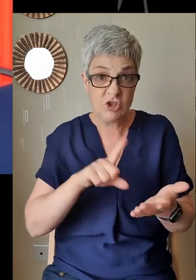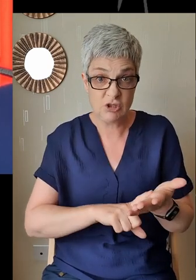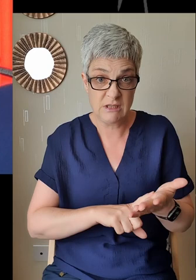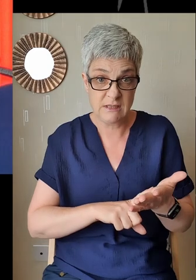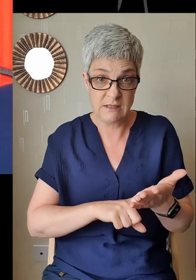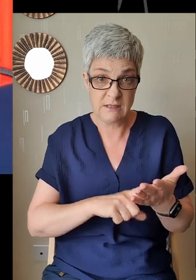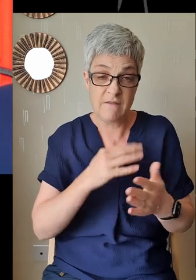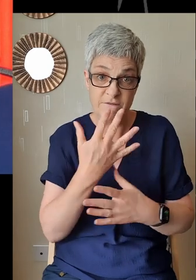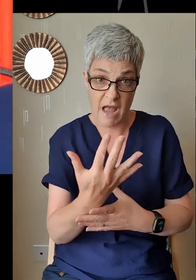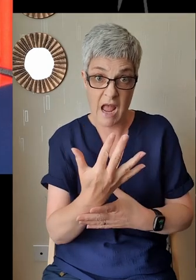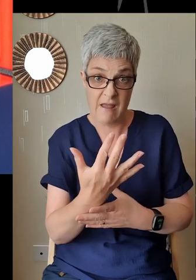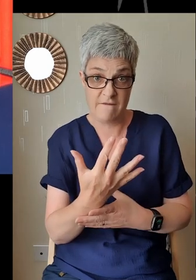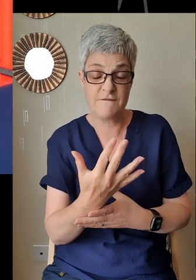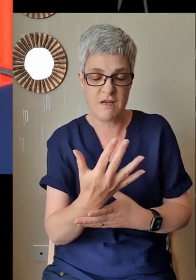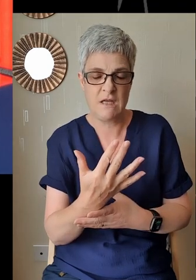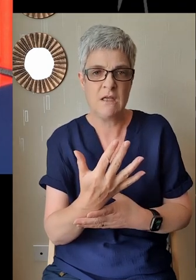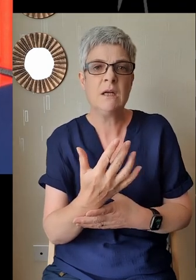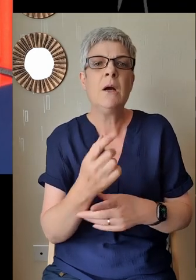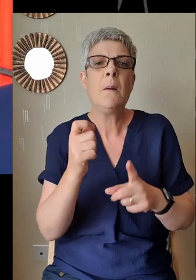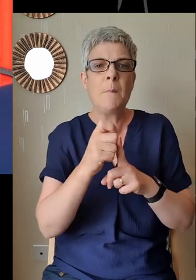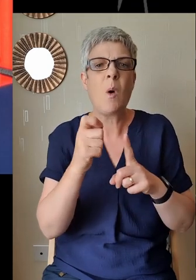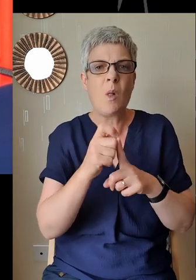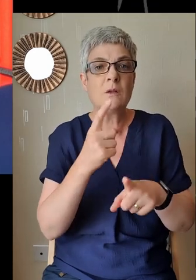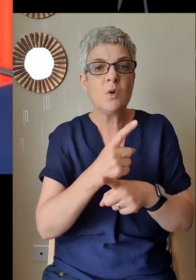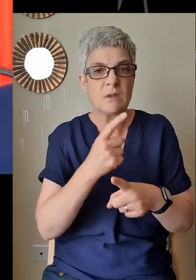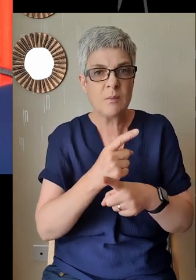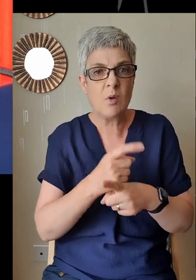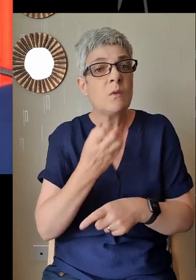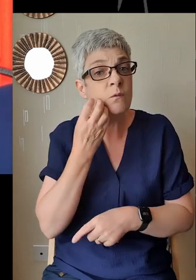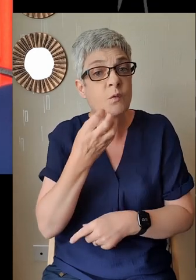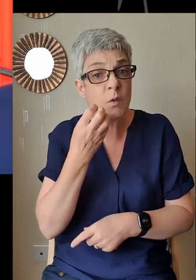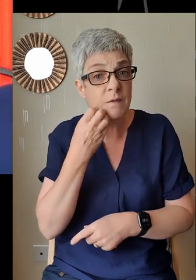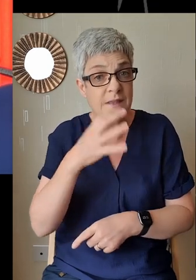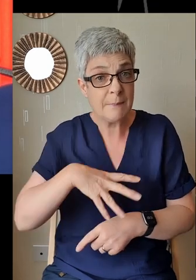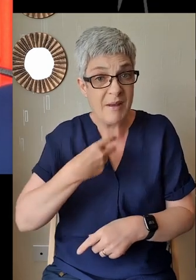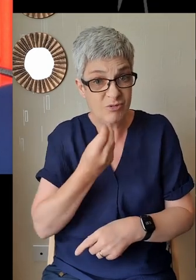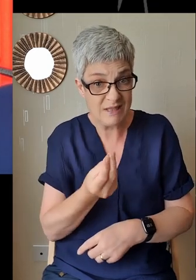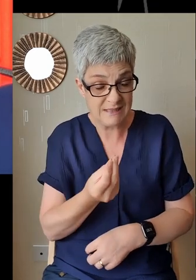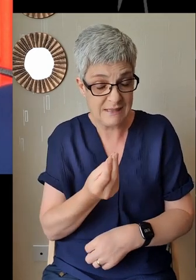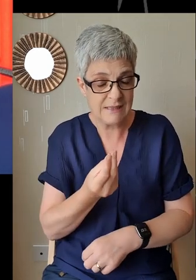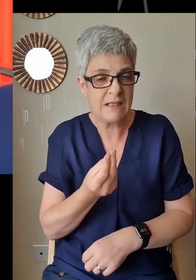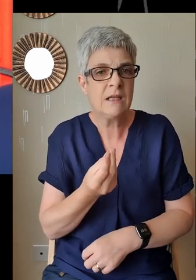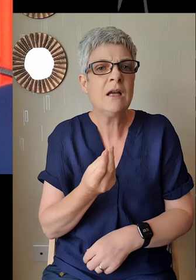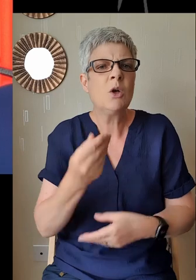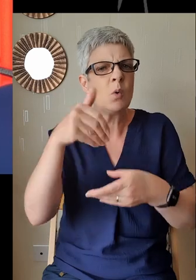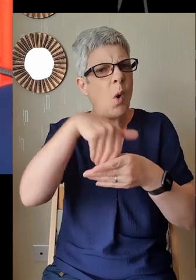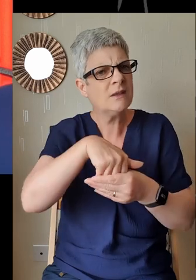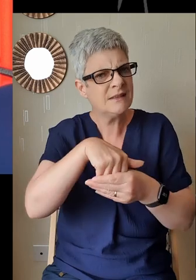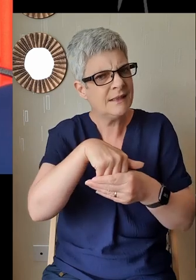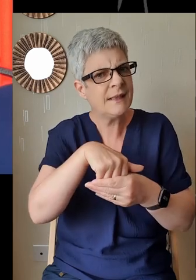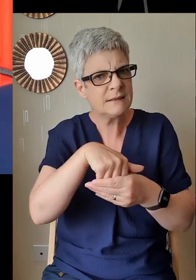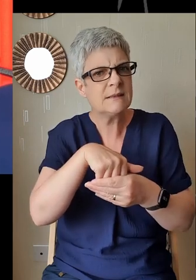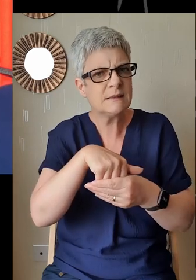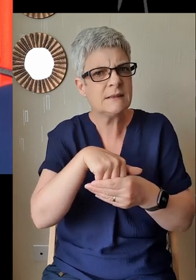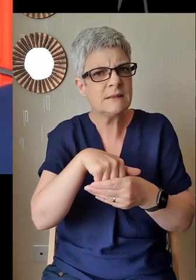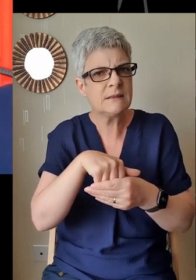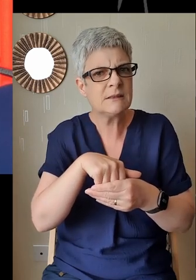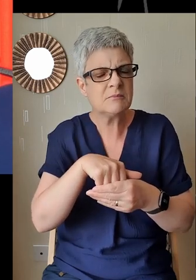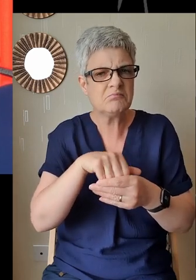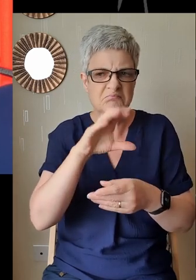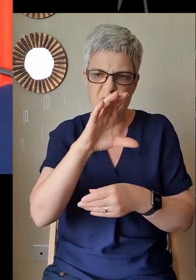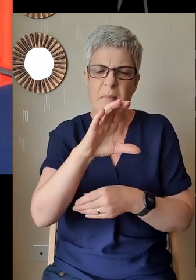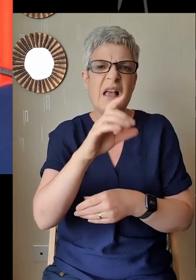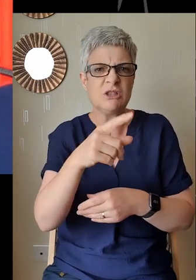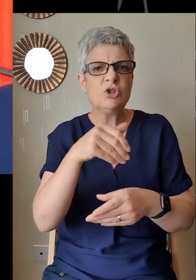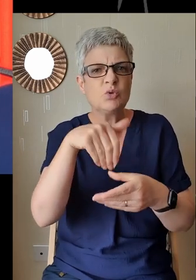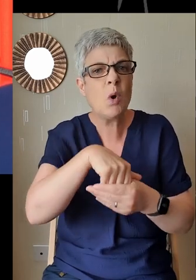in which Paul gives us the fruit of the Spirit at verses 22 and 23, the context of the passage gives